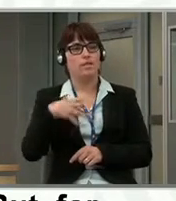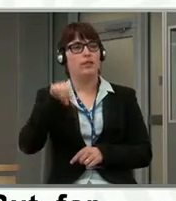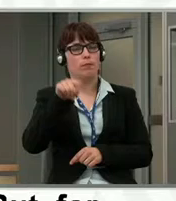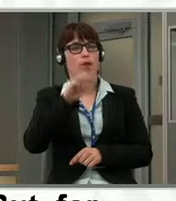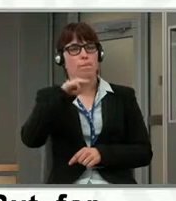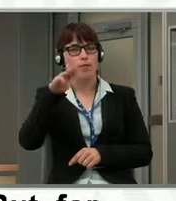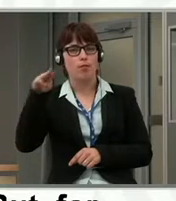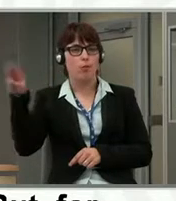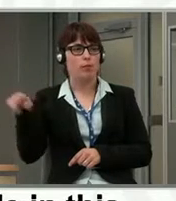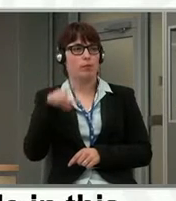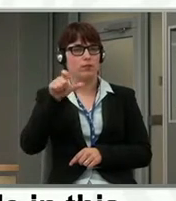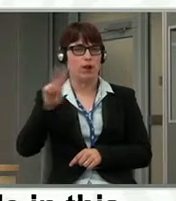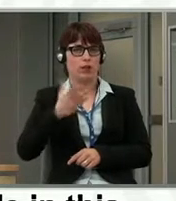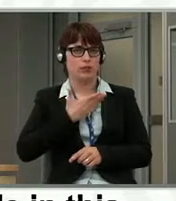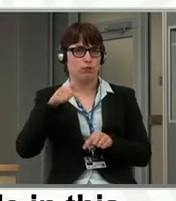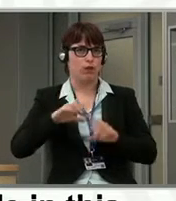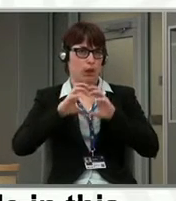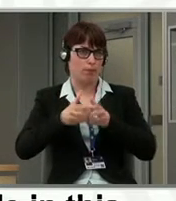this world.